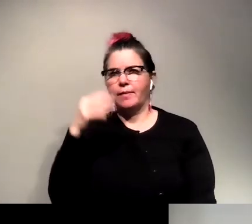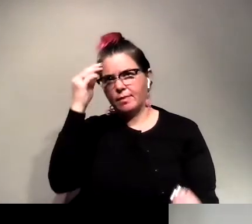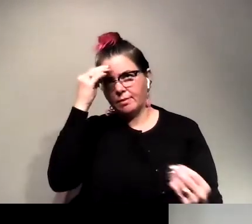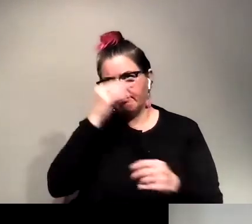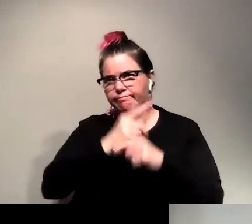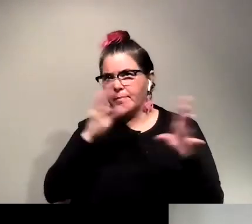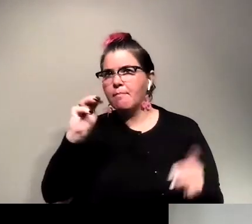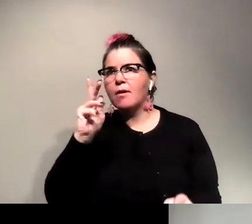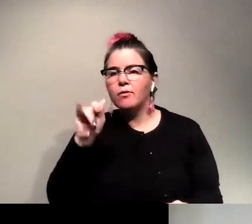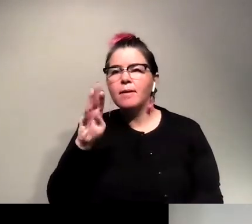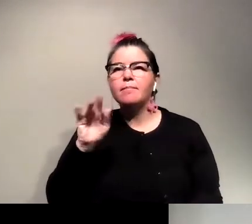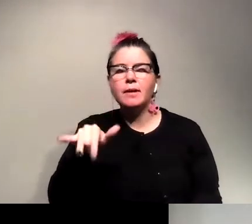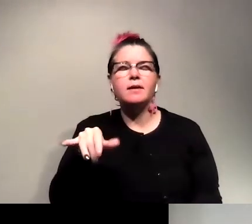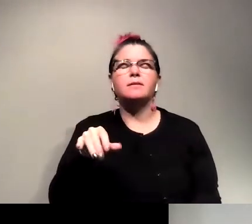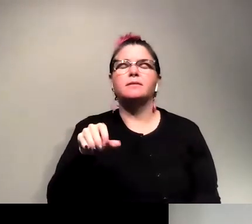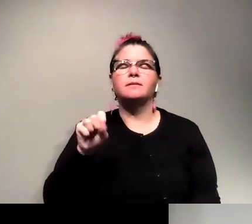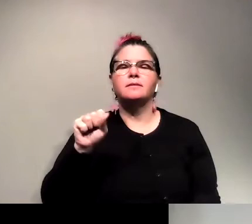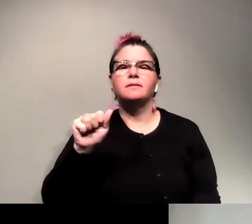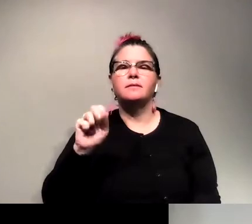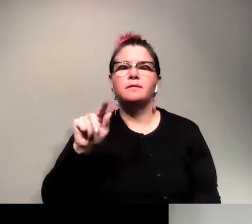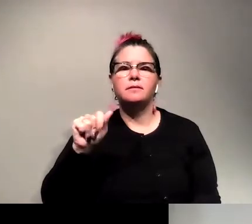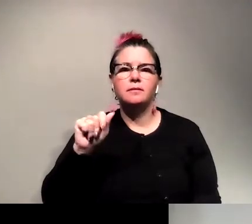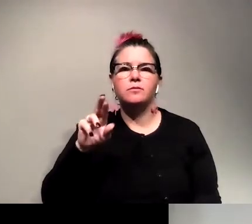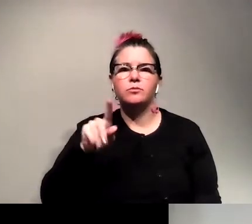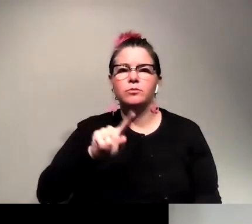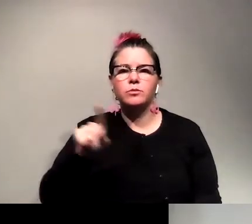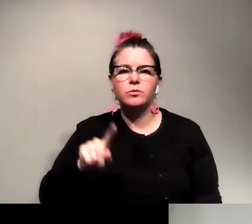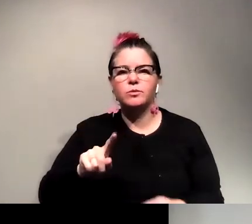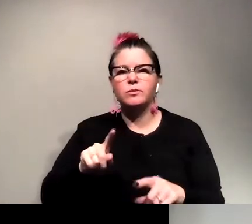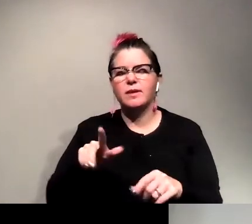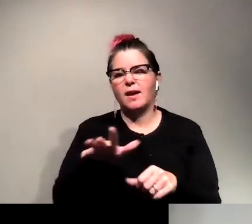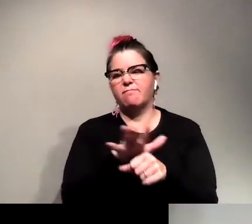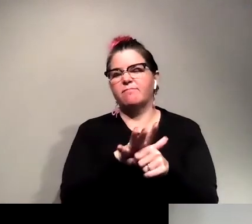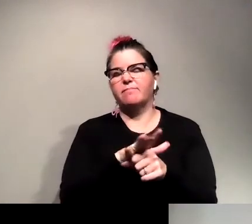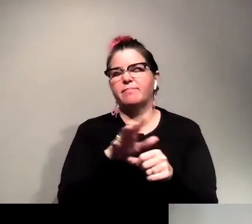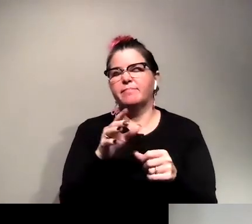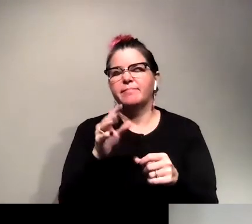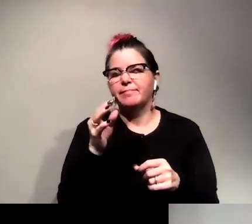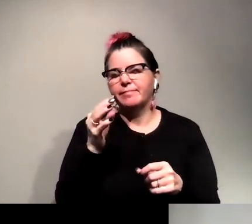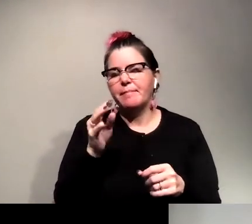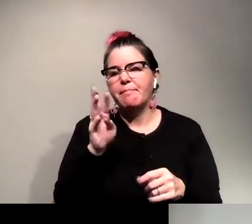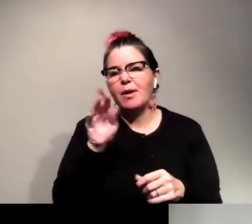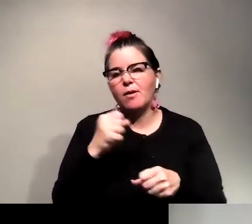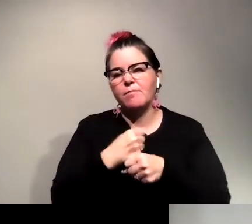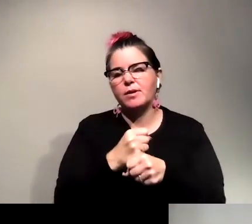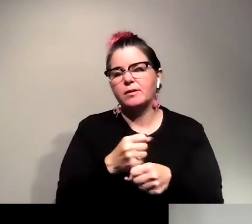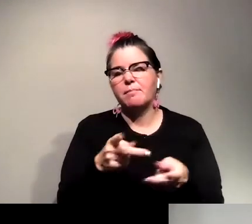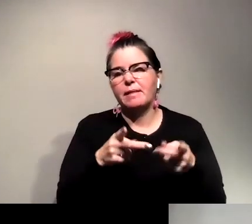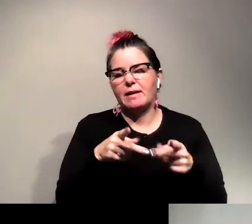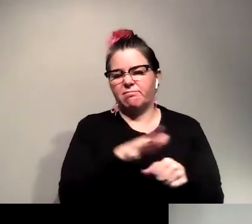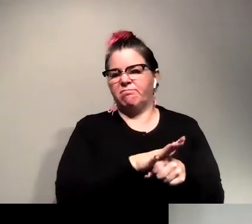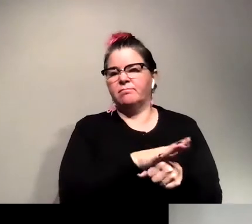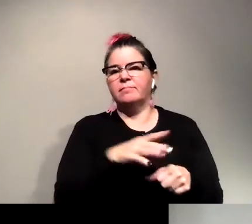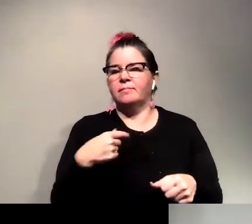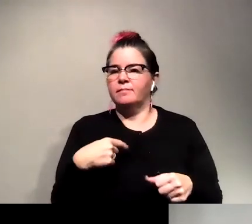or like Salinas, Santa Cruz. Driscoll's and other, I guess, small berry production folks grow most of their berries there. And so I spent a lot of